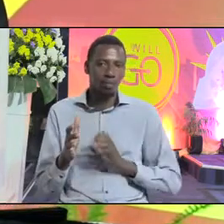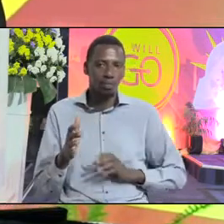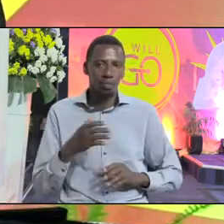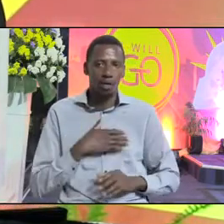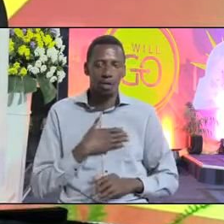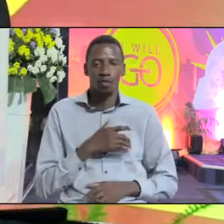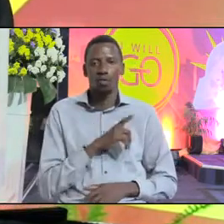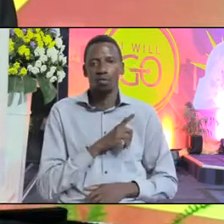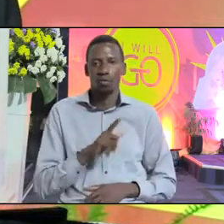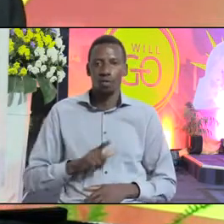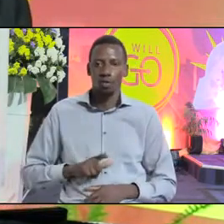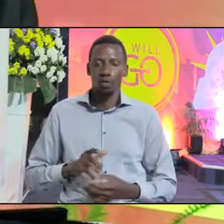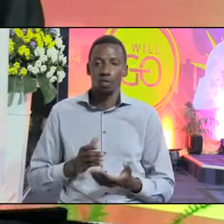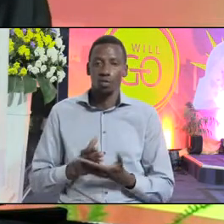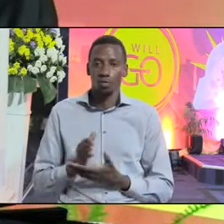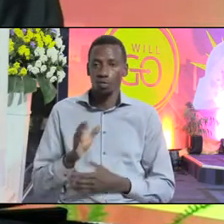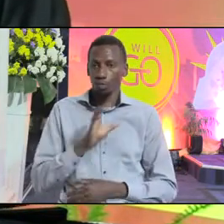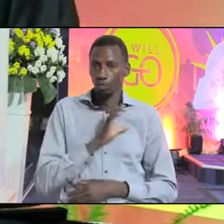Through Christ,